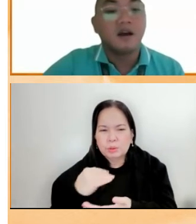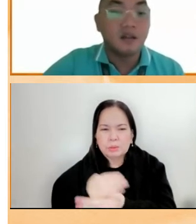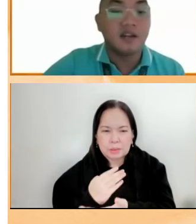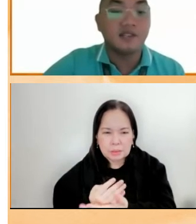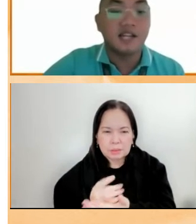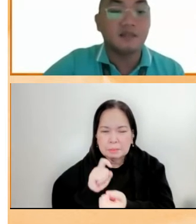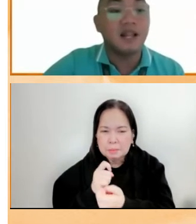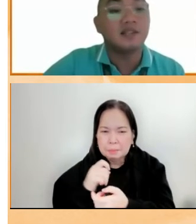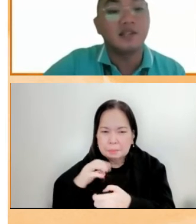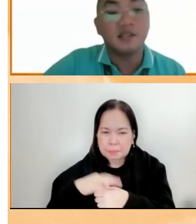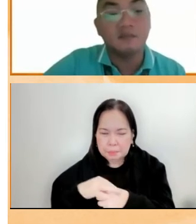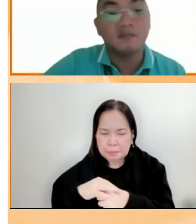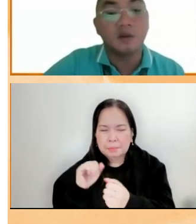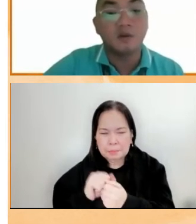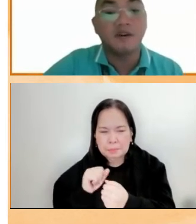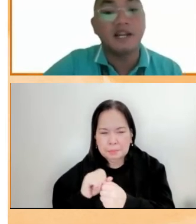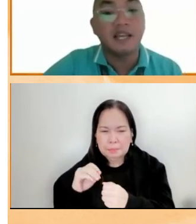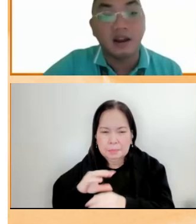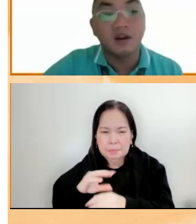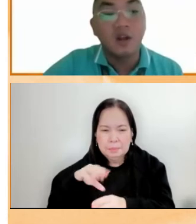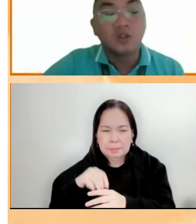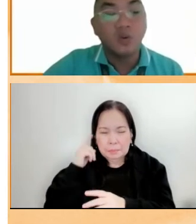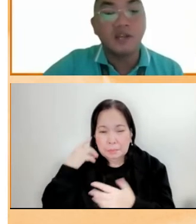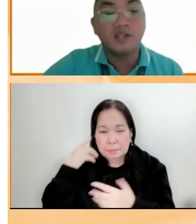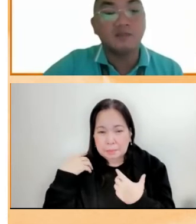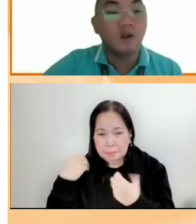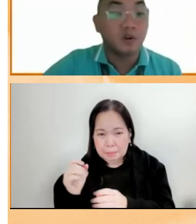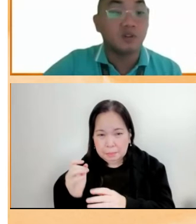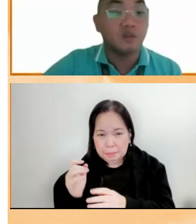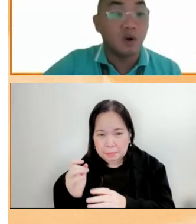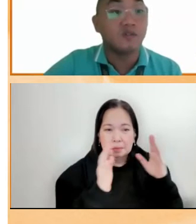health. Another is that mental health systems are providing care to